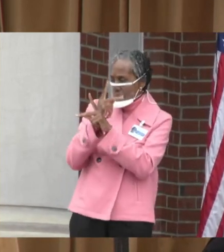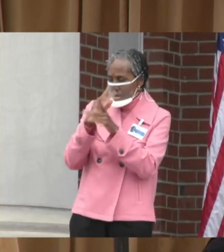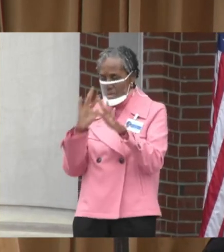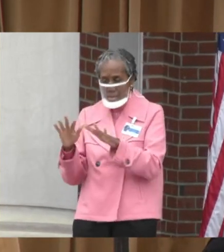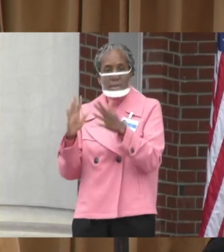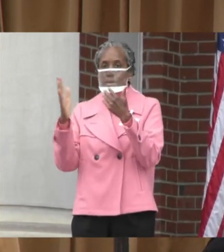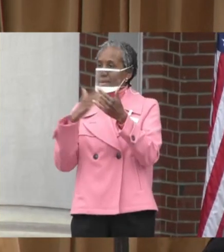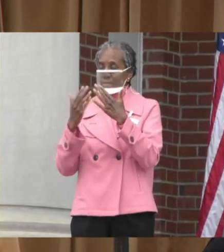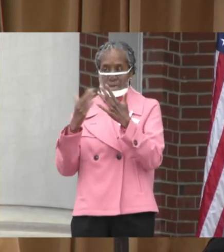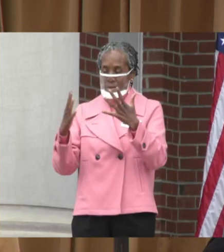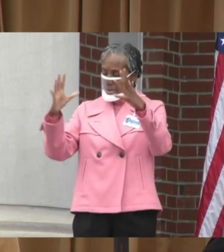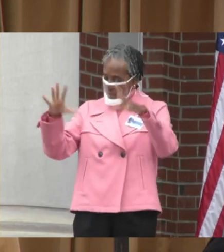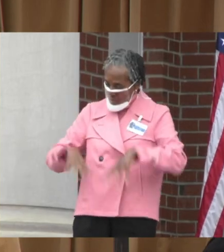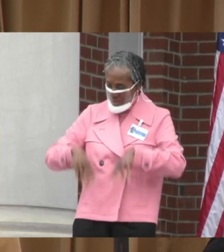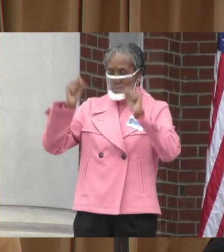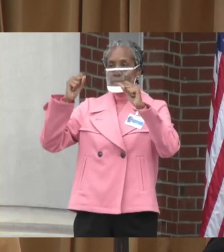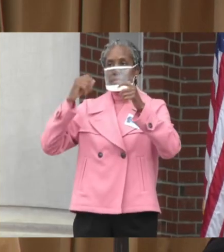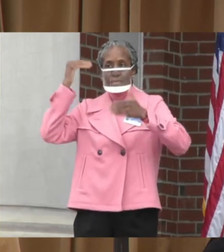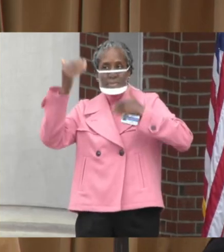the dance.